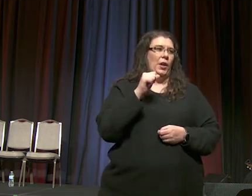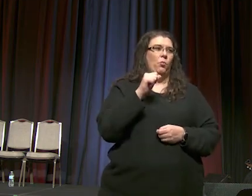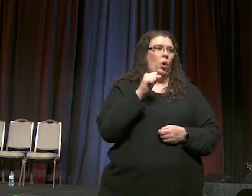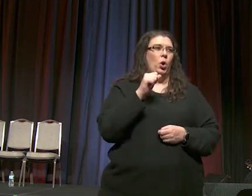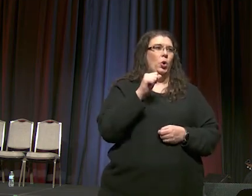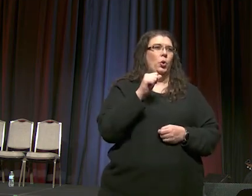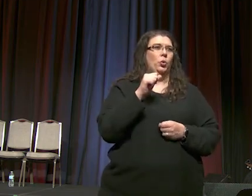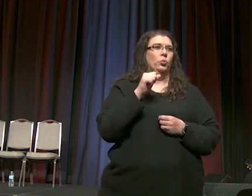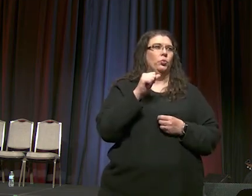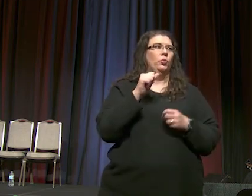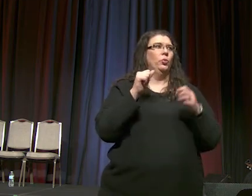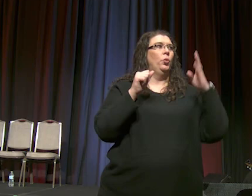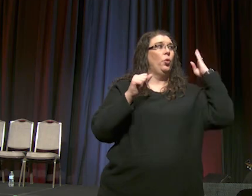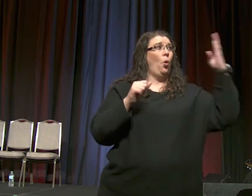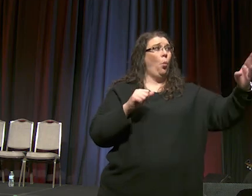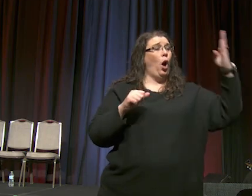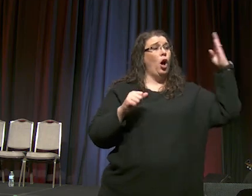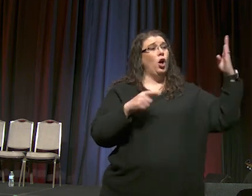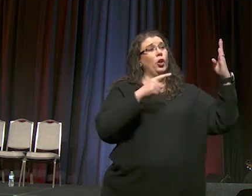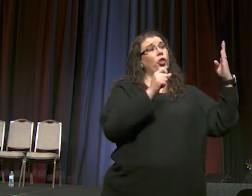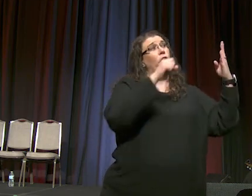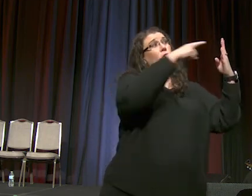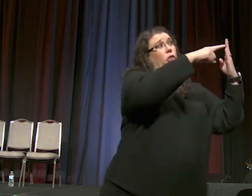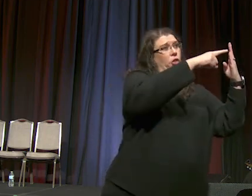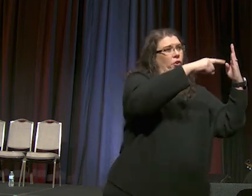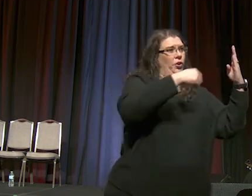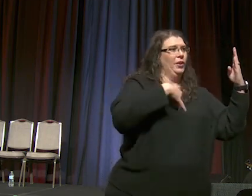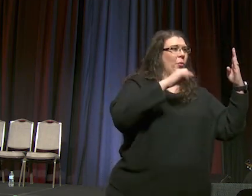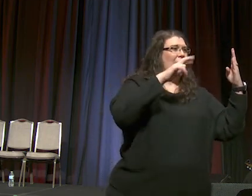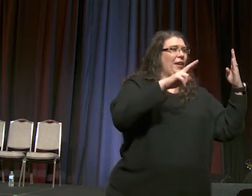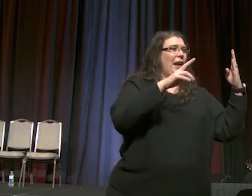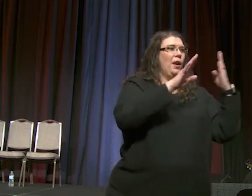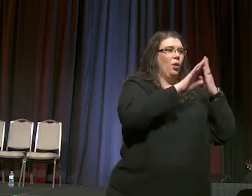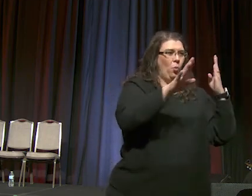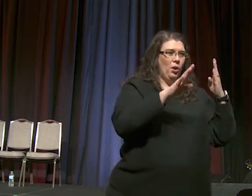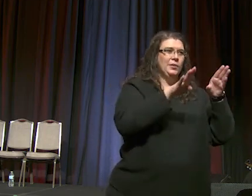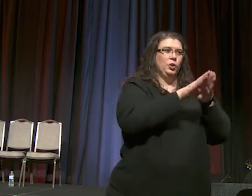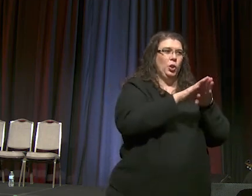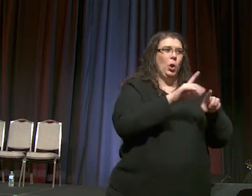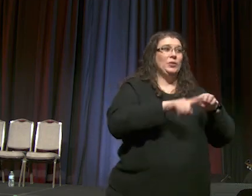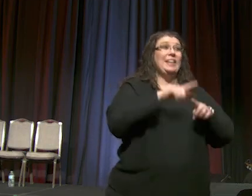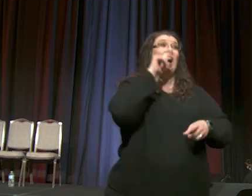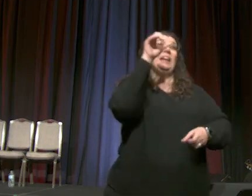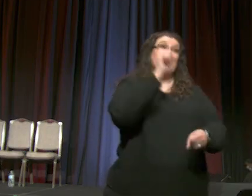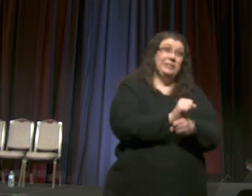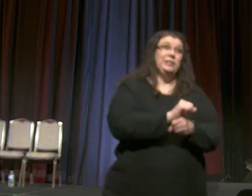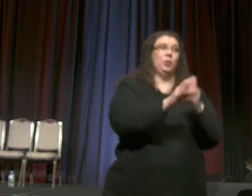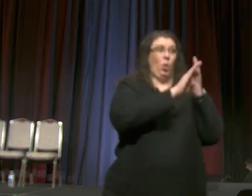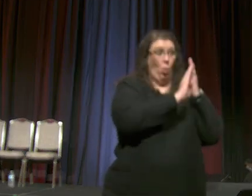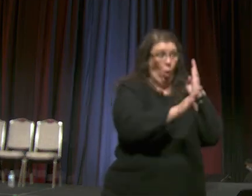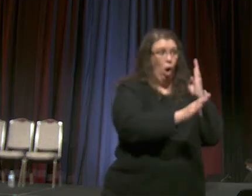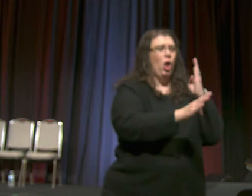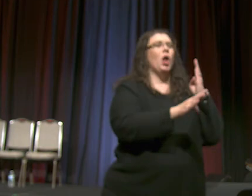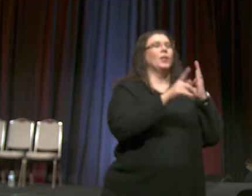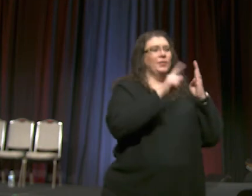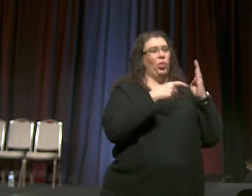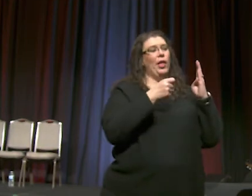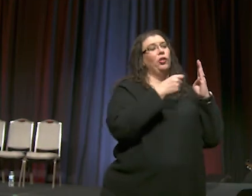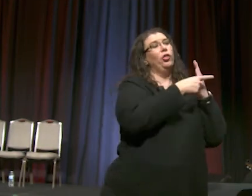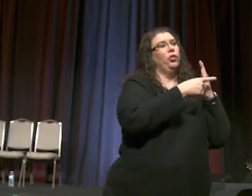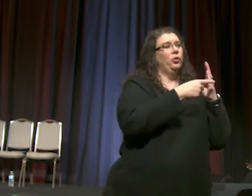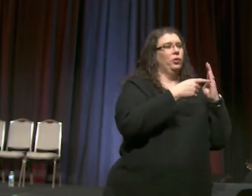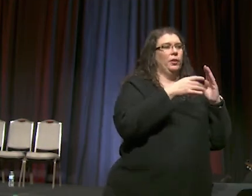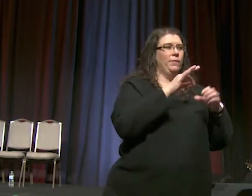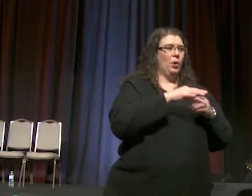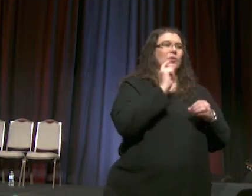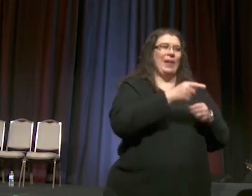the partition walls when we have air walls that are closed but not solid walls. And so we do have to take care of that